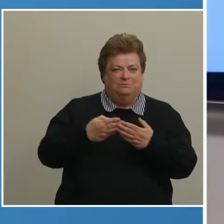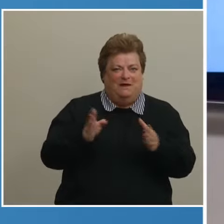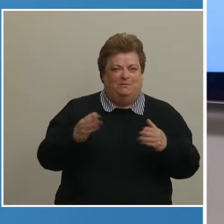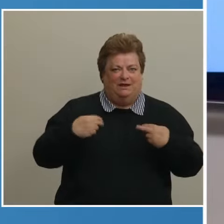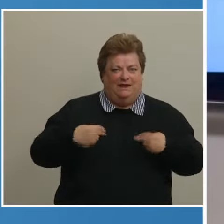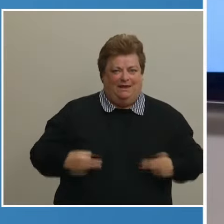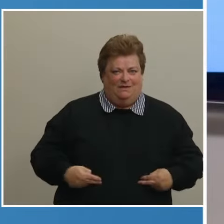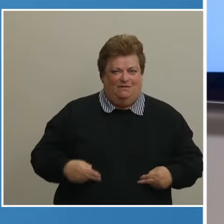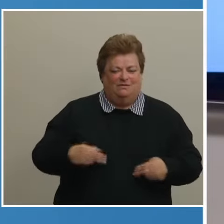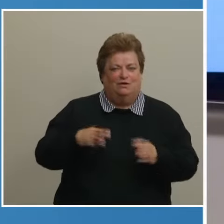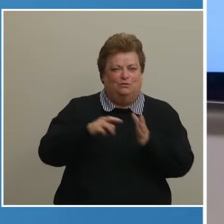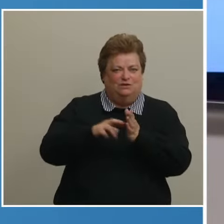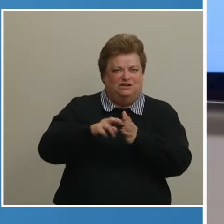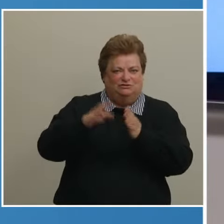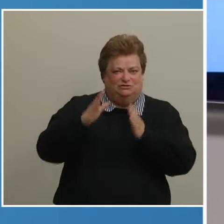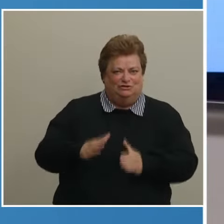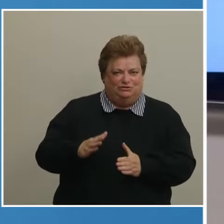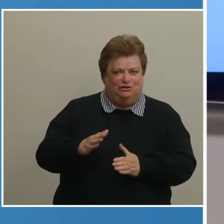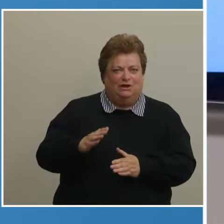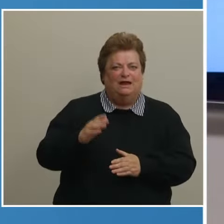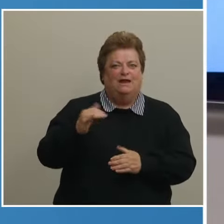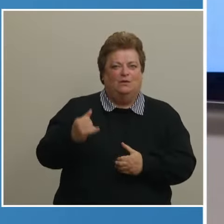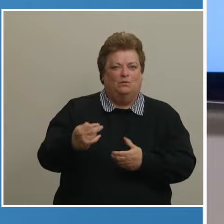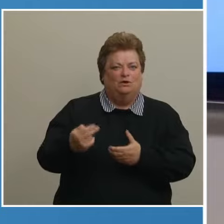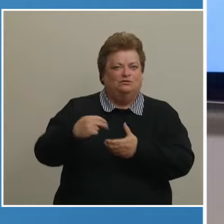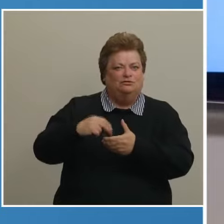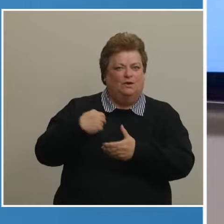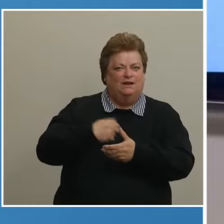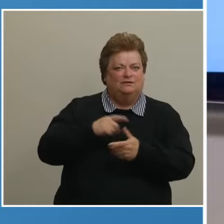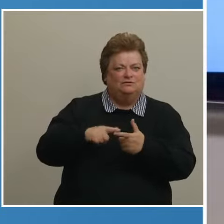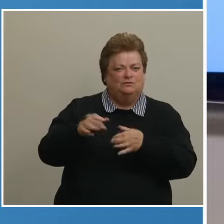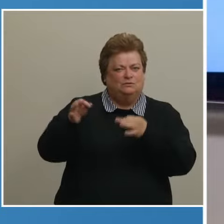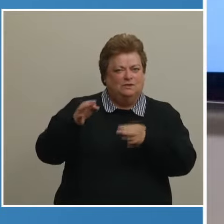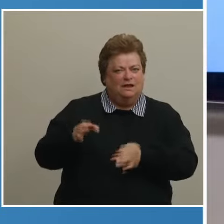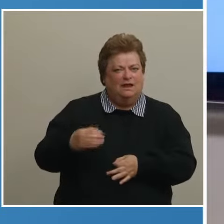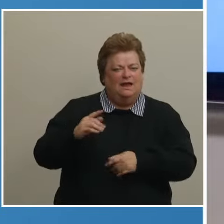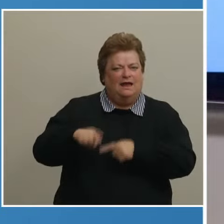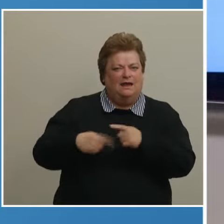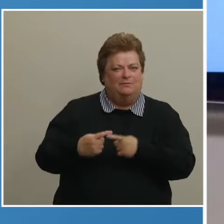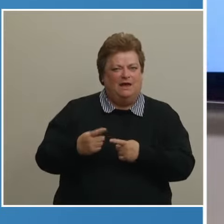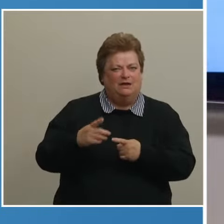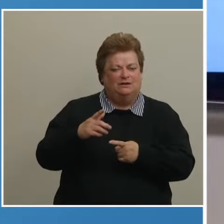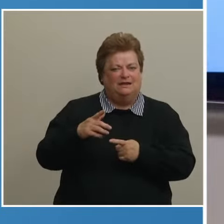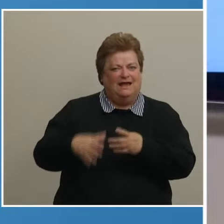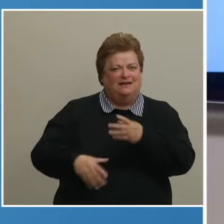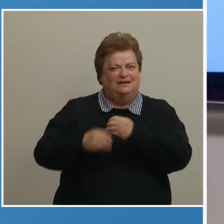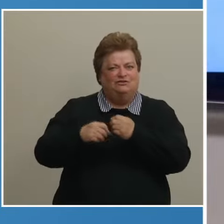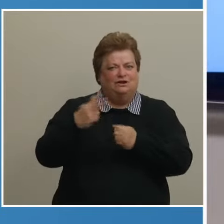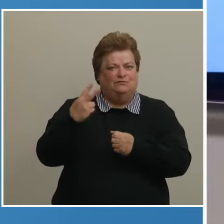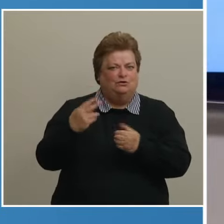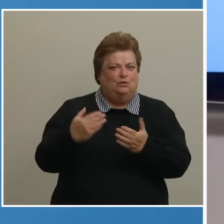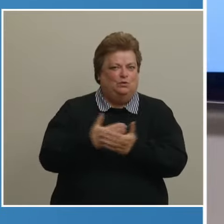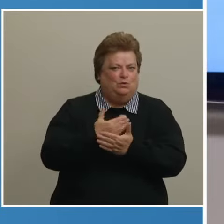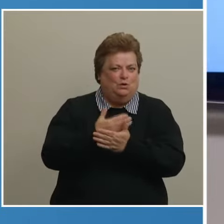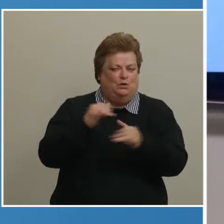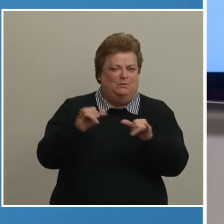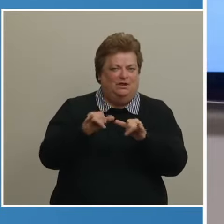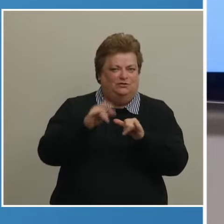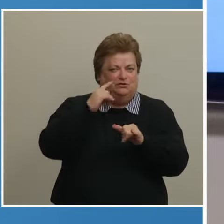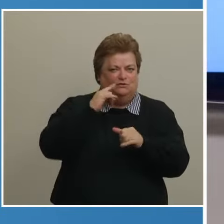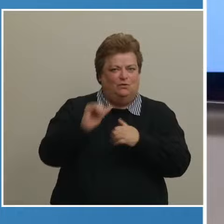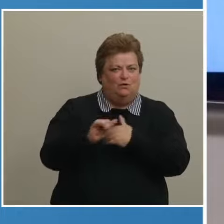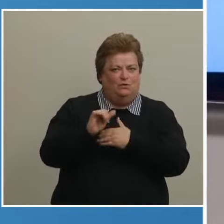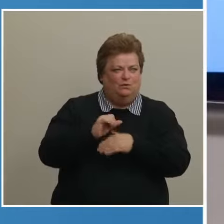at Lincoln-Lancaster Health Department, is joining us to tell us about the addition of 2 metrics to the risk dial.